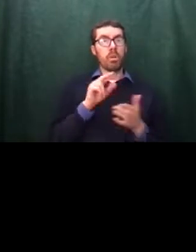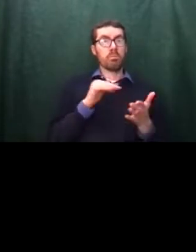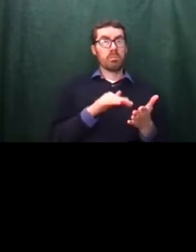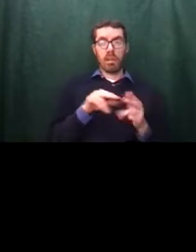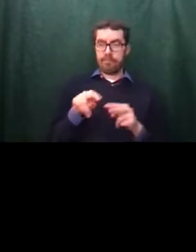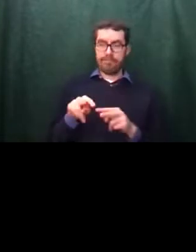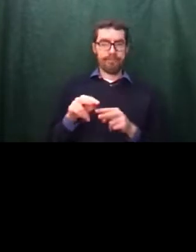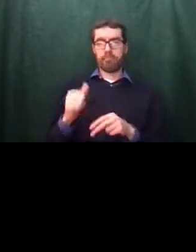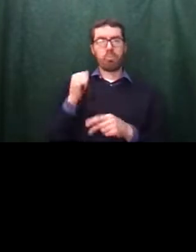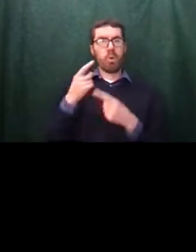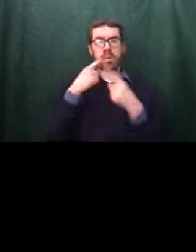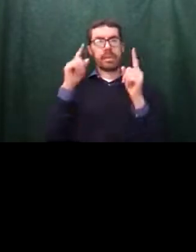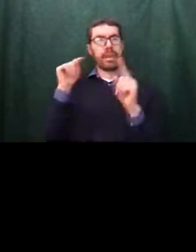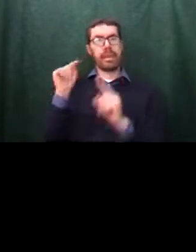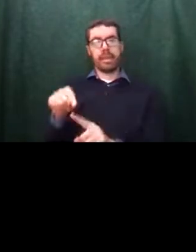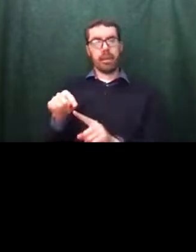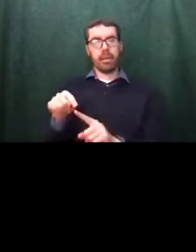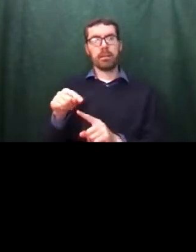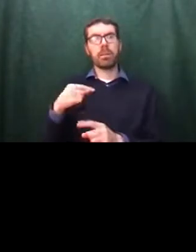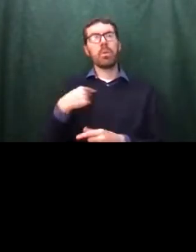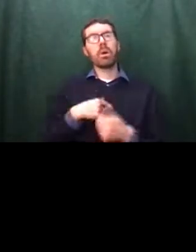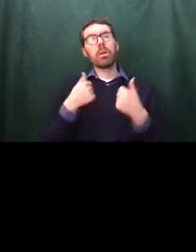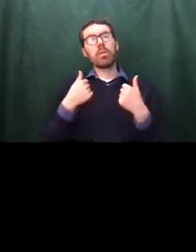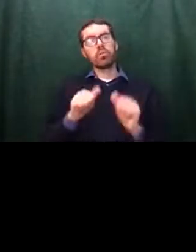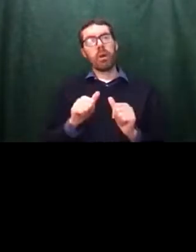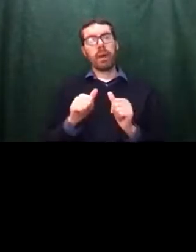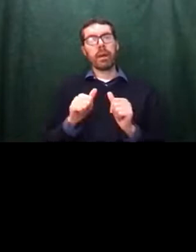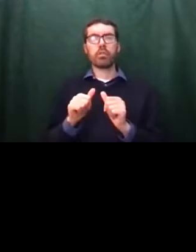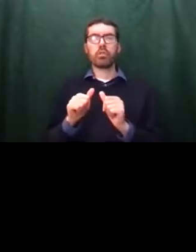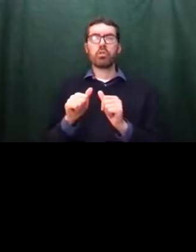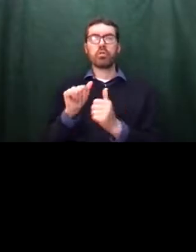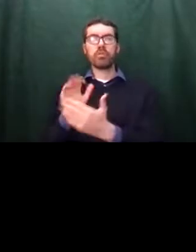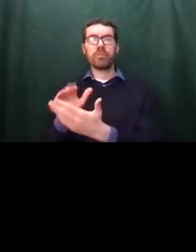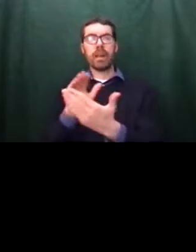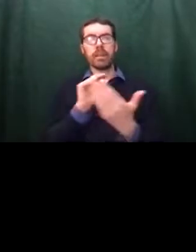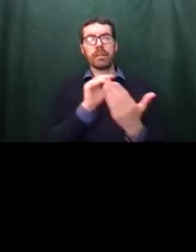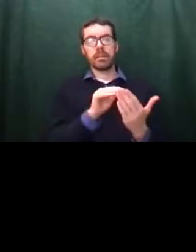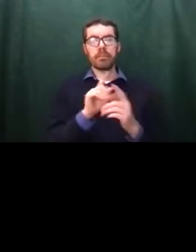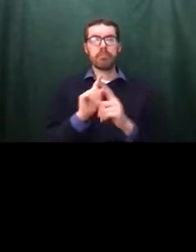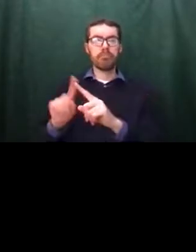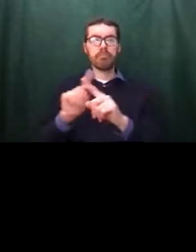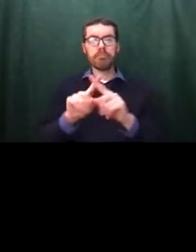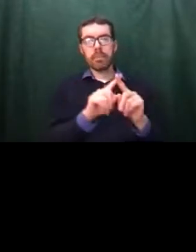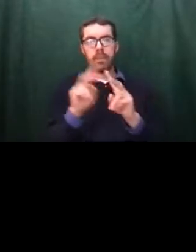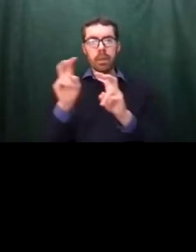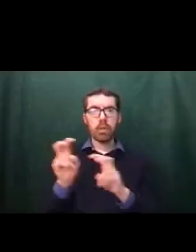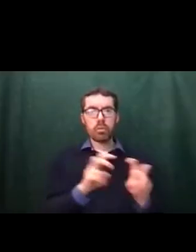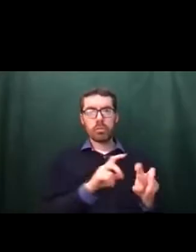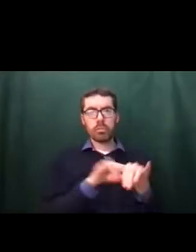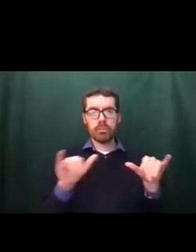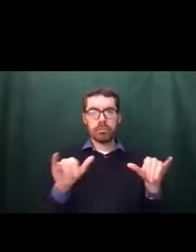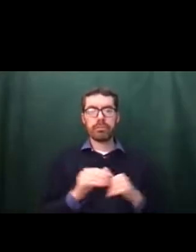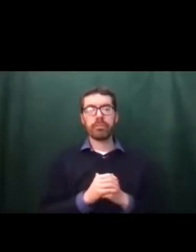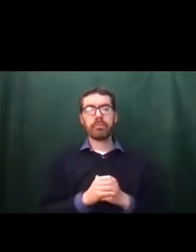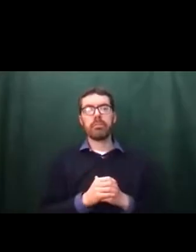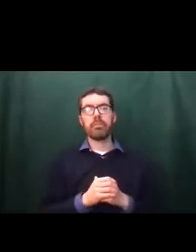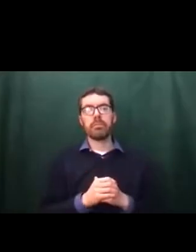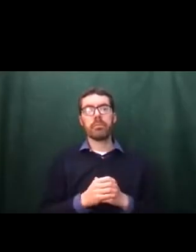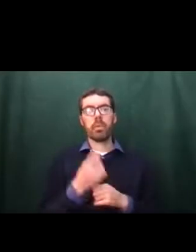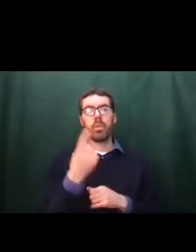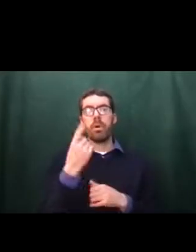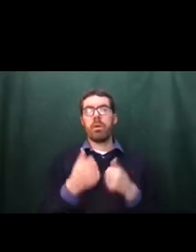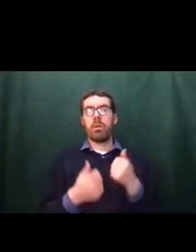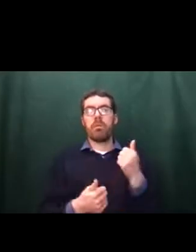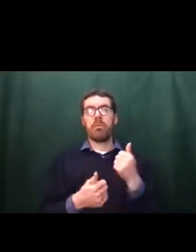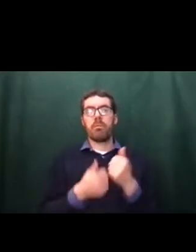we're trying to deal with all of these different issues, and but I think one of the most important things I've